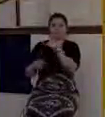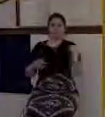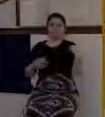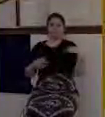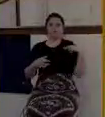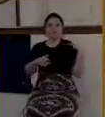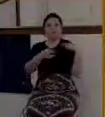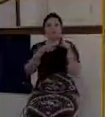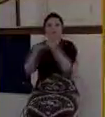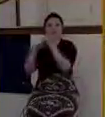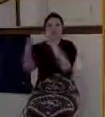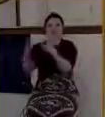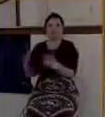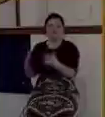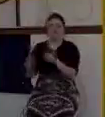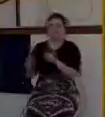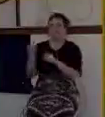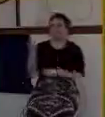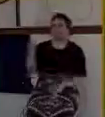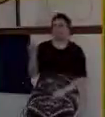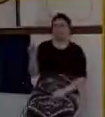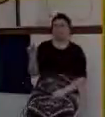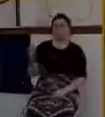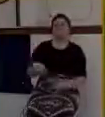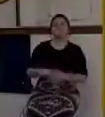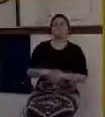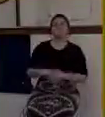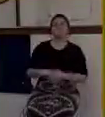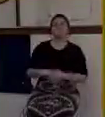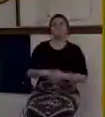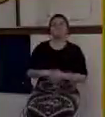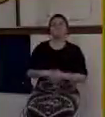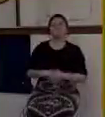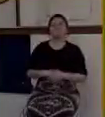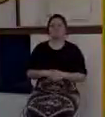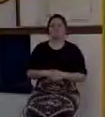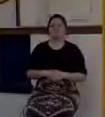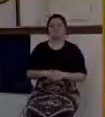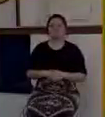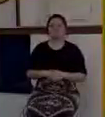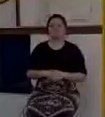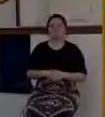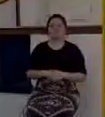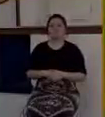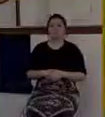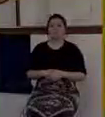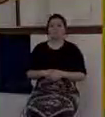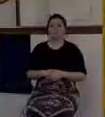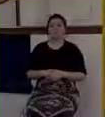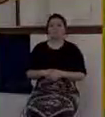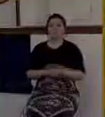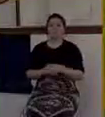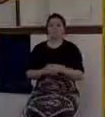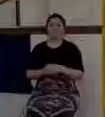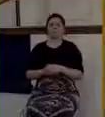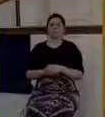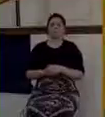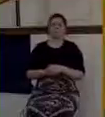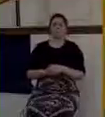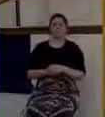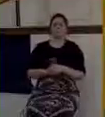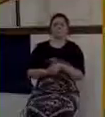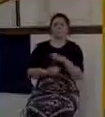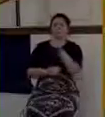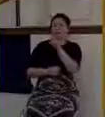the day that were part of the Sanhedrin, but we could say that they were the theological liberals of the day because they did not believe in life after